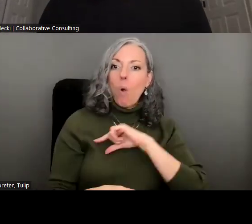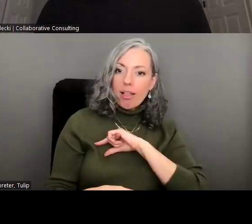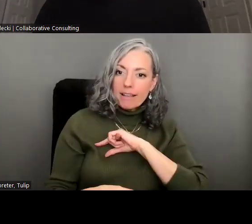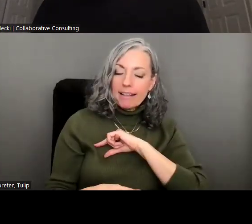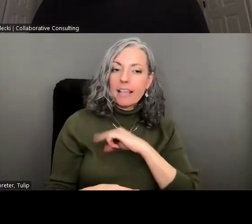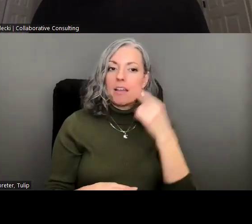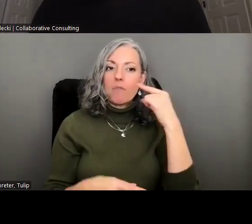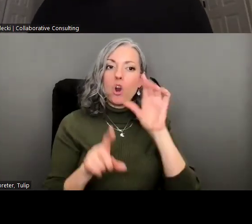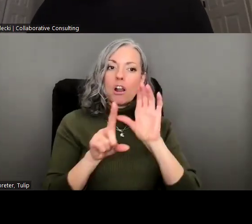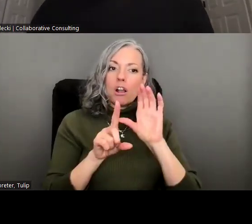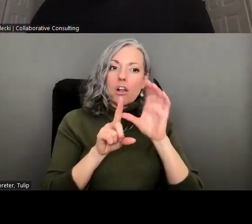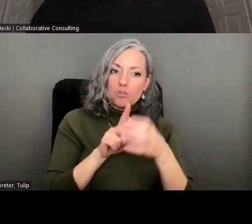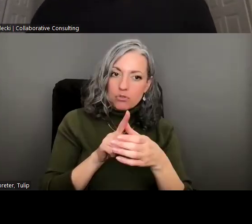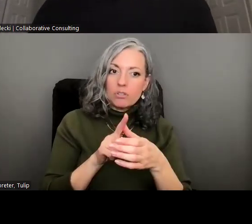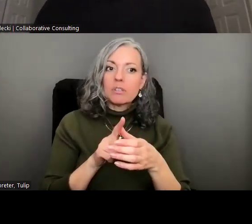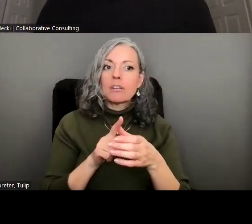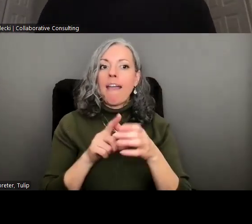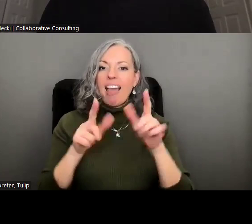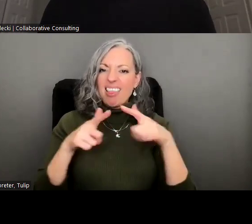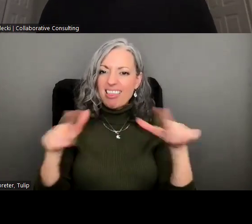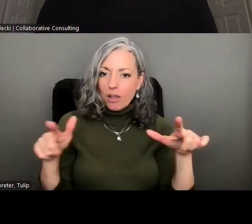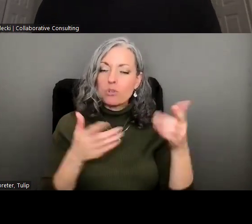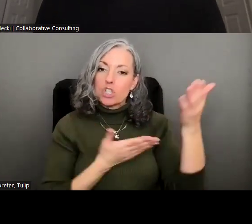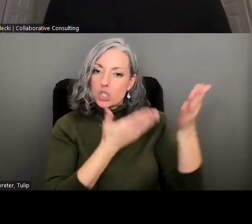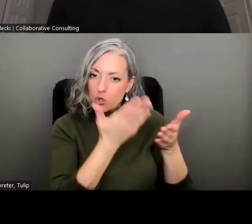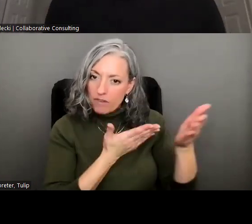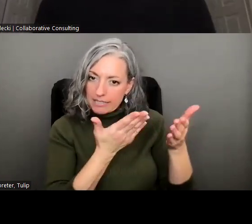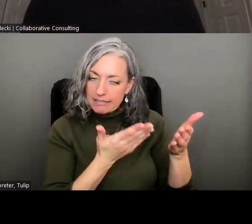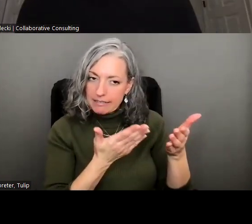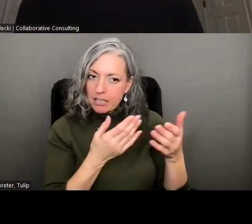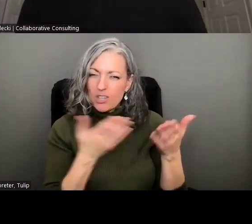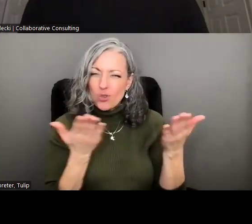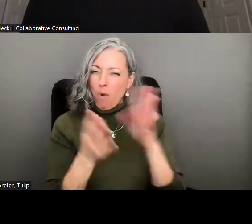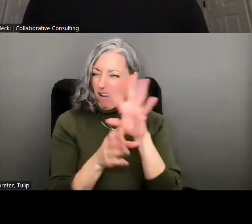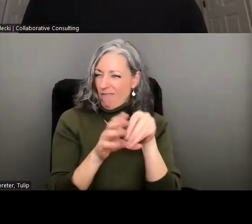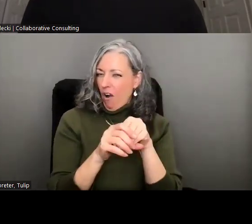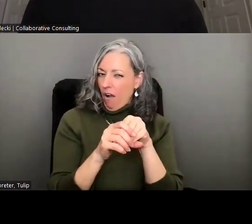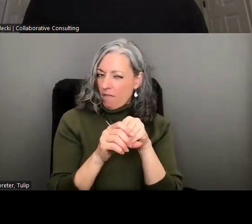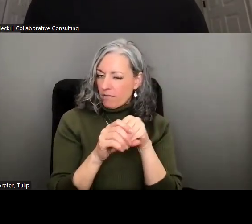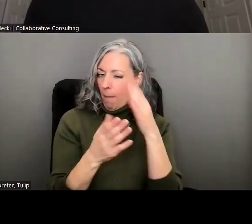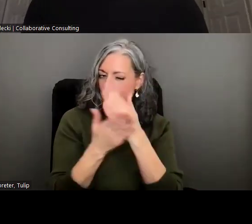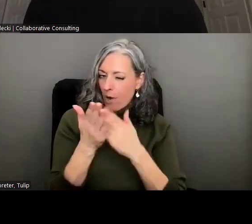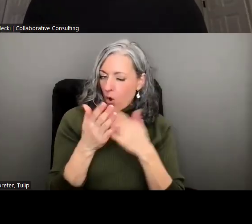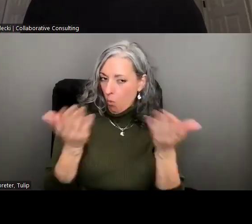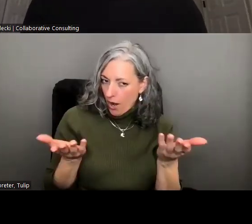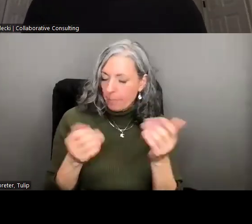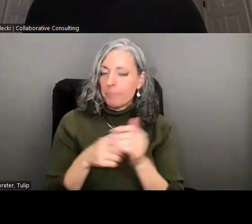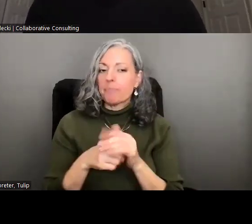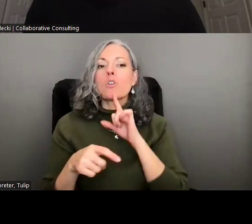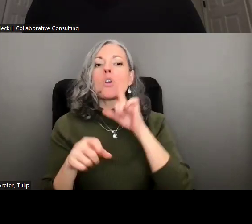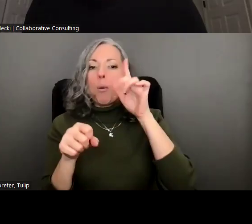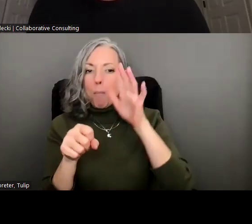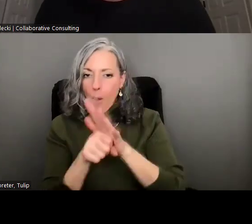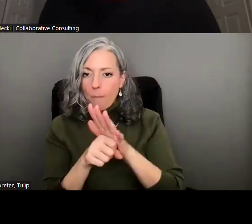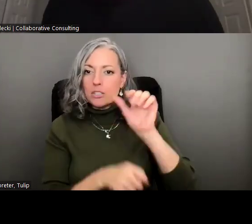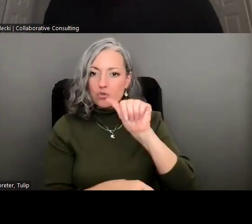linguistically responsive services. And so part of this might involve ensuring that AAAs